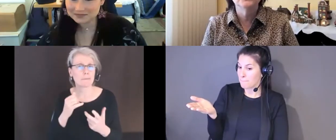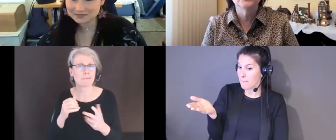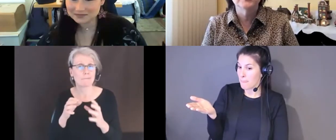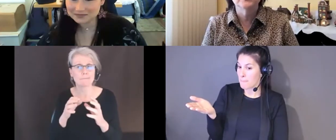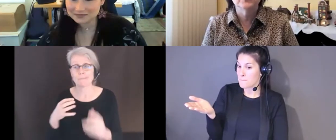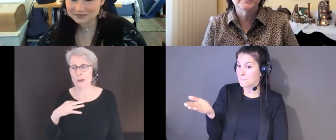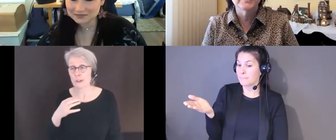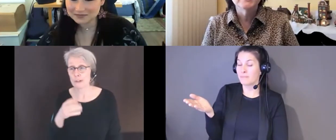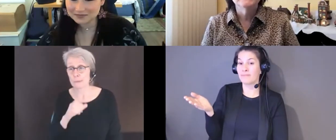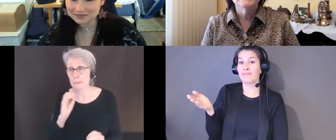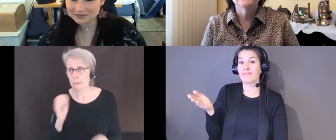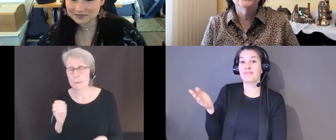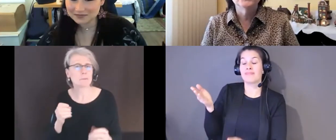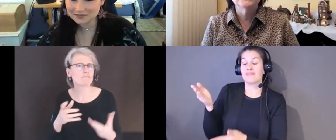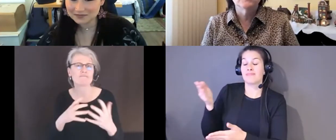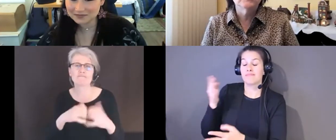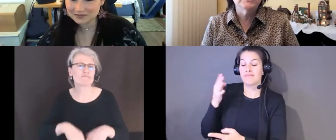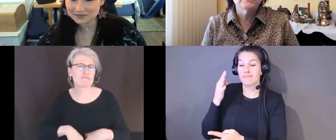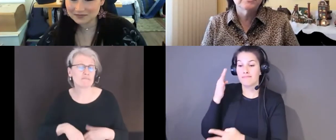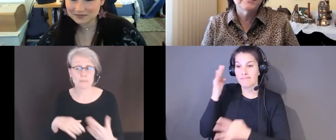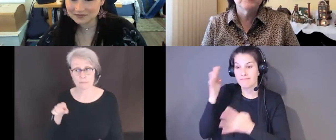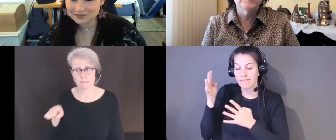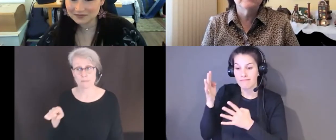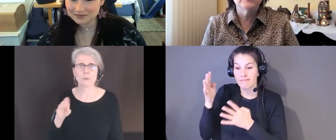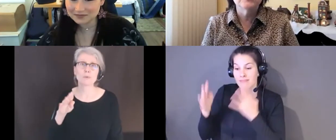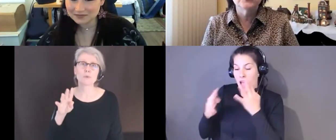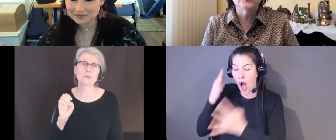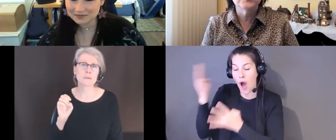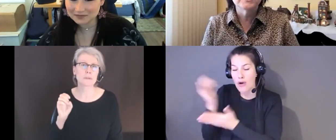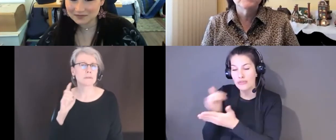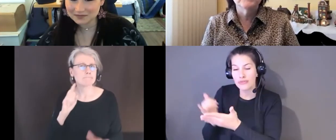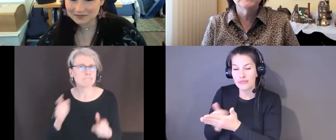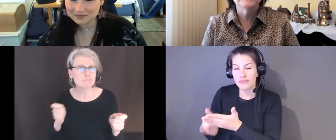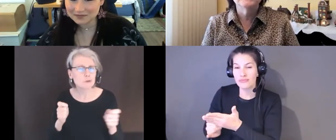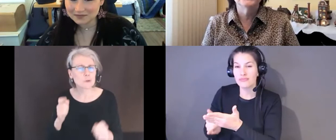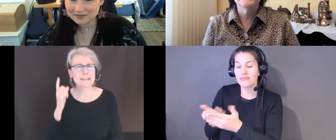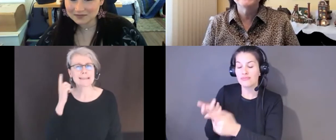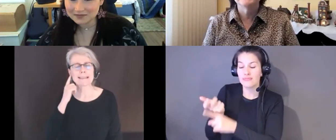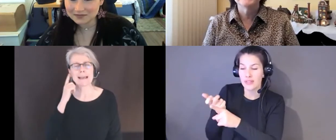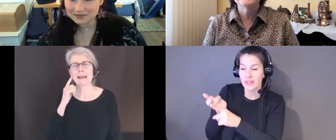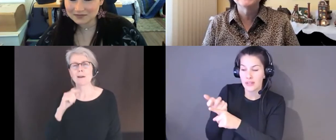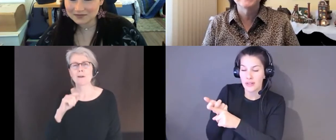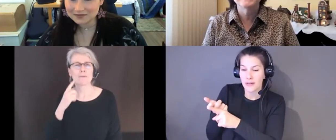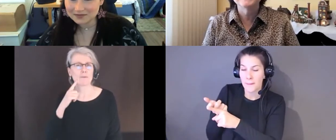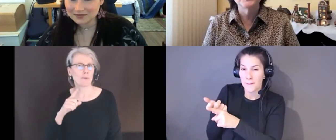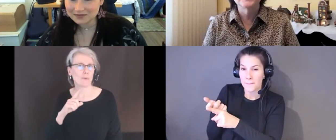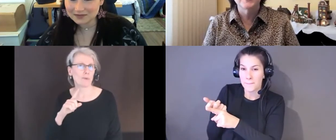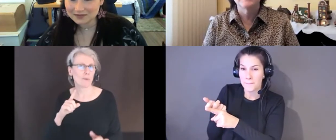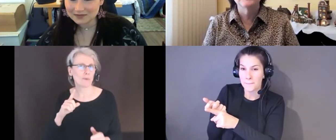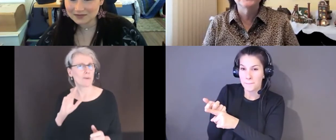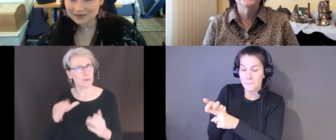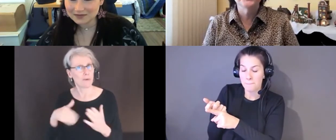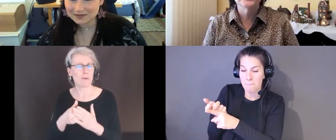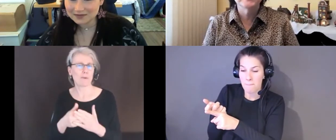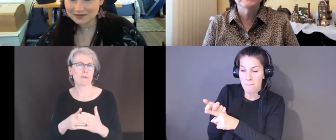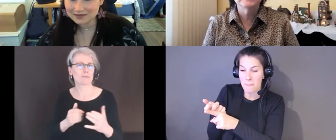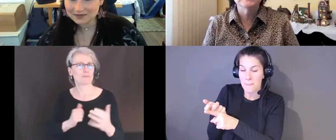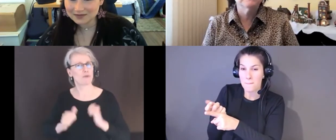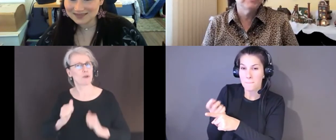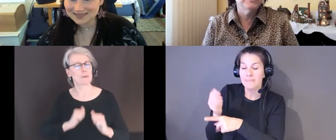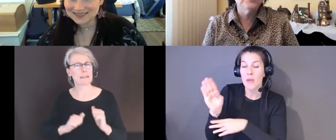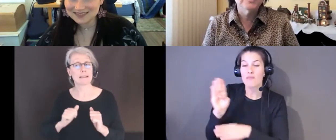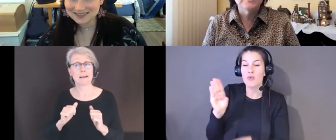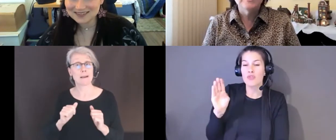couldn't do what you're doing. And Bruce not only is our sound man for our shows, but during the pandemic, he decided to learn how to create